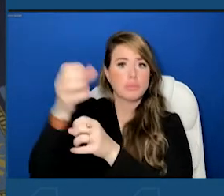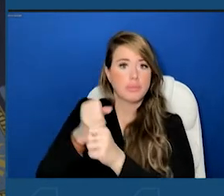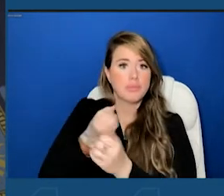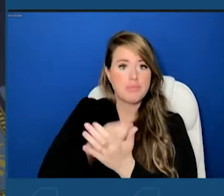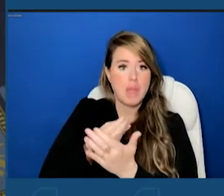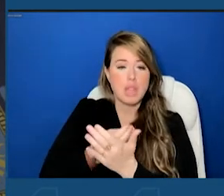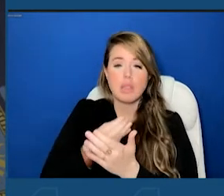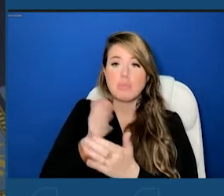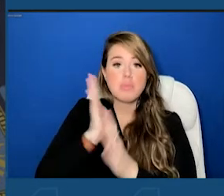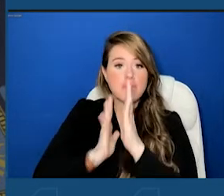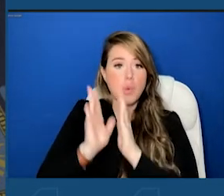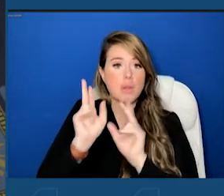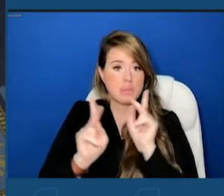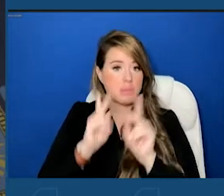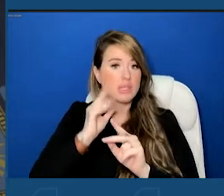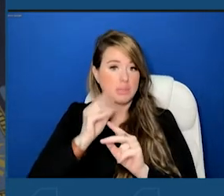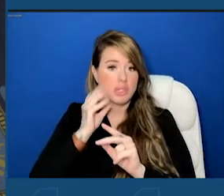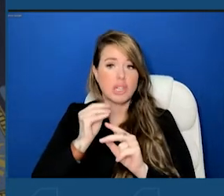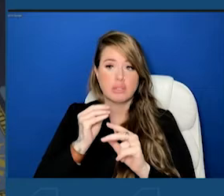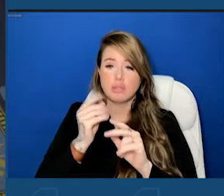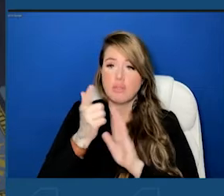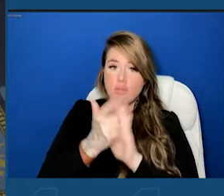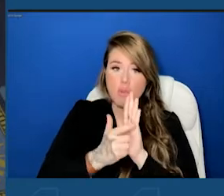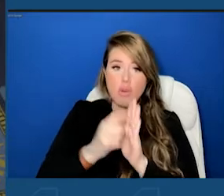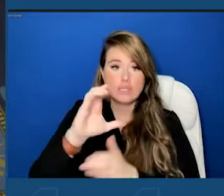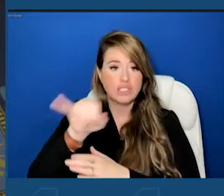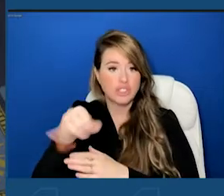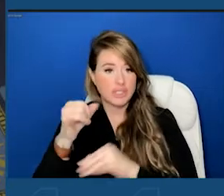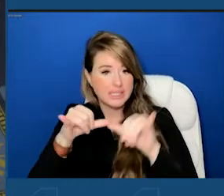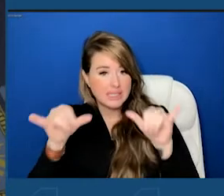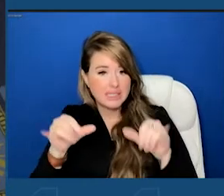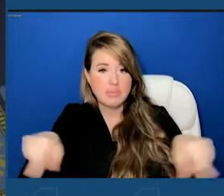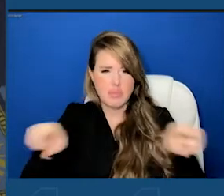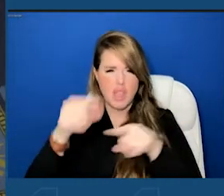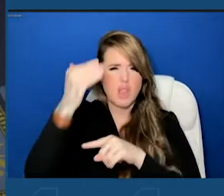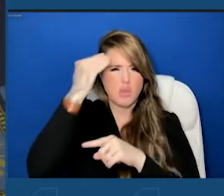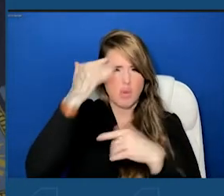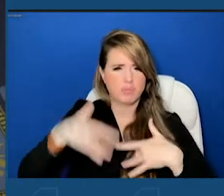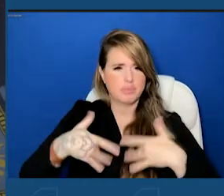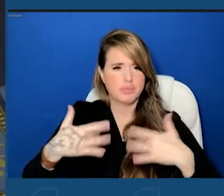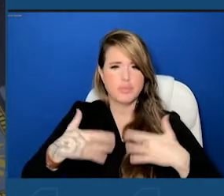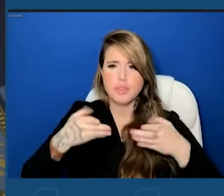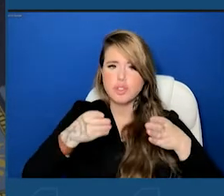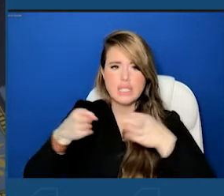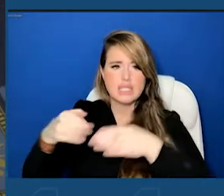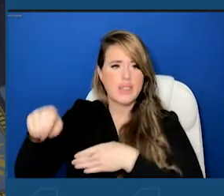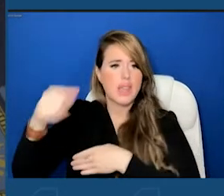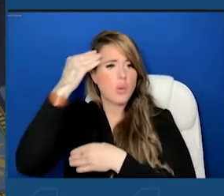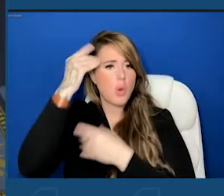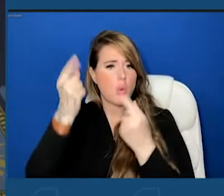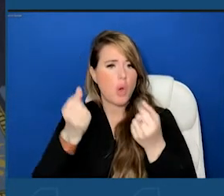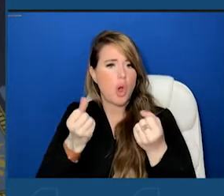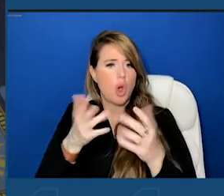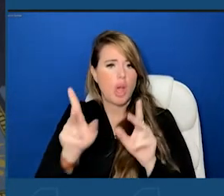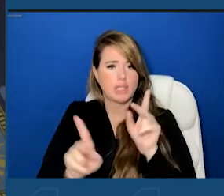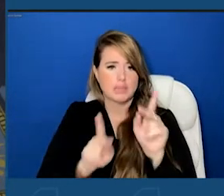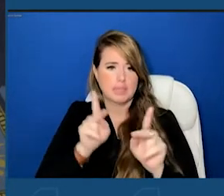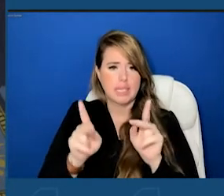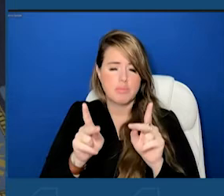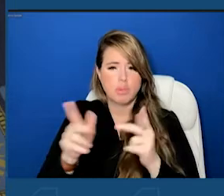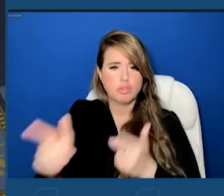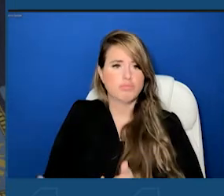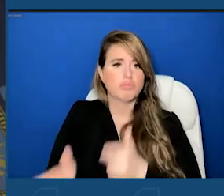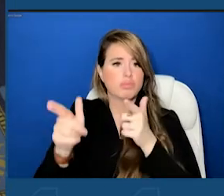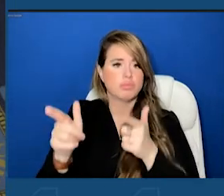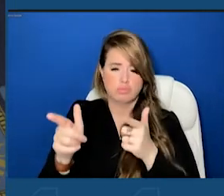their own encounters with the law and the criminal justice system. They know the streets. They know the motivators that lead people to pick up a gun instead